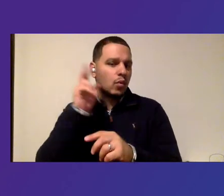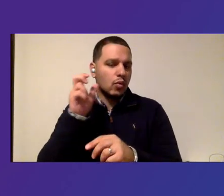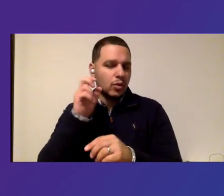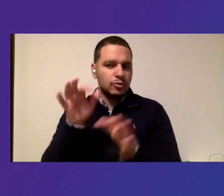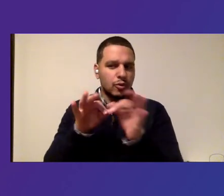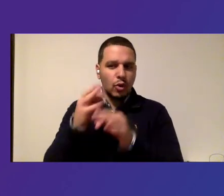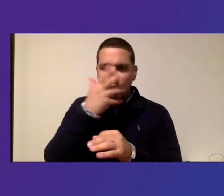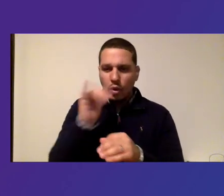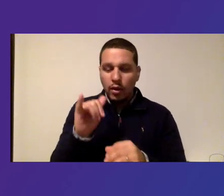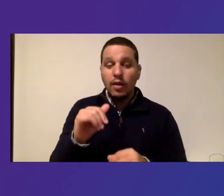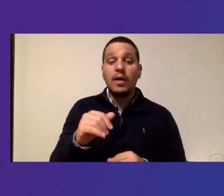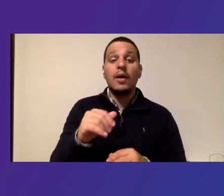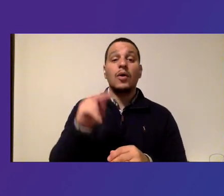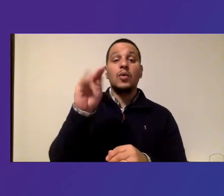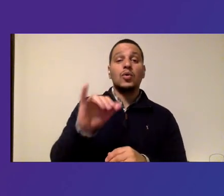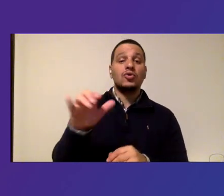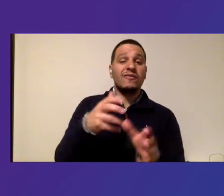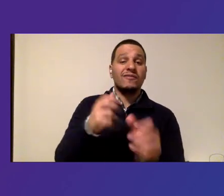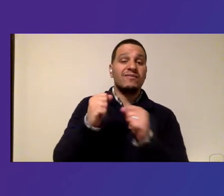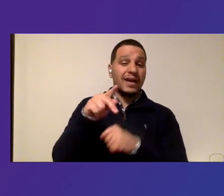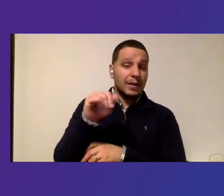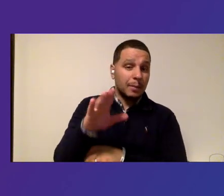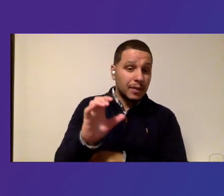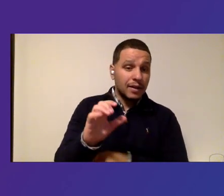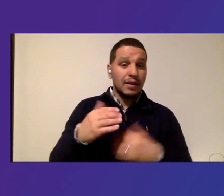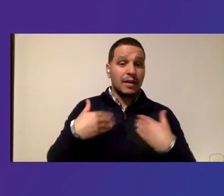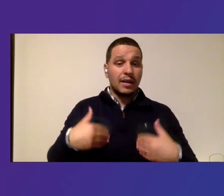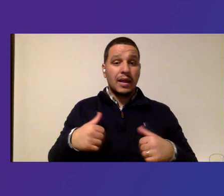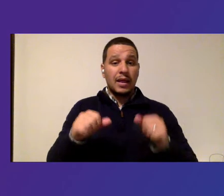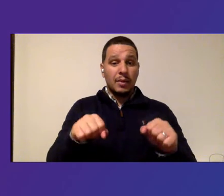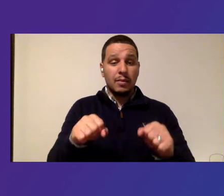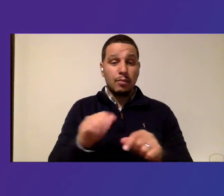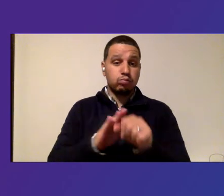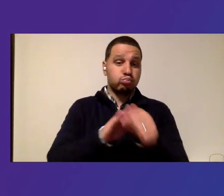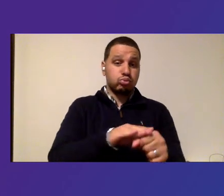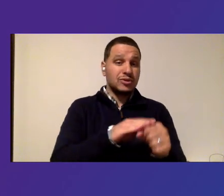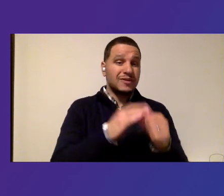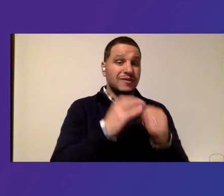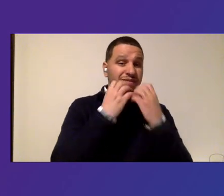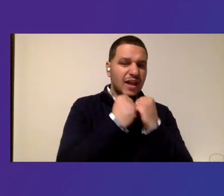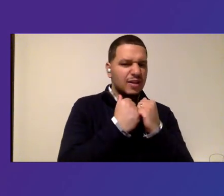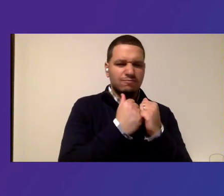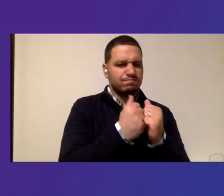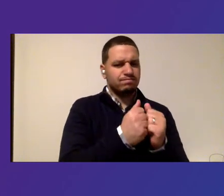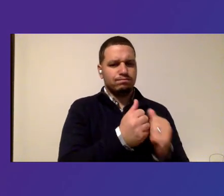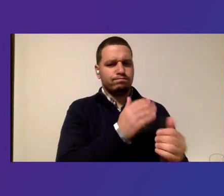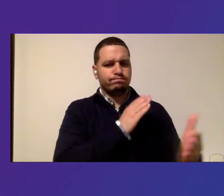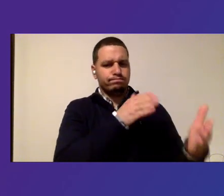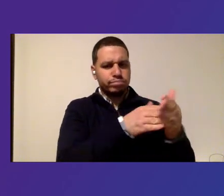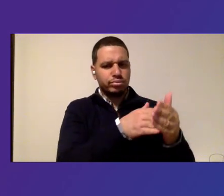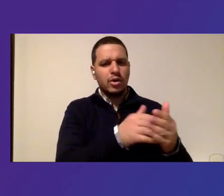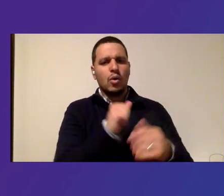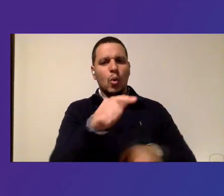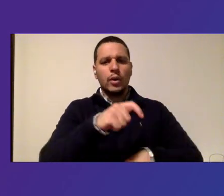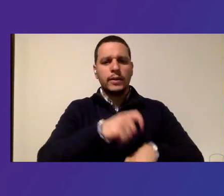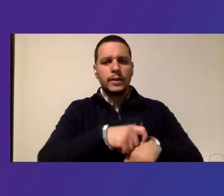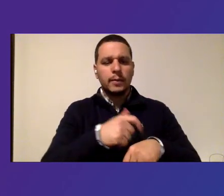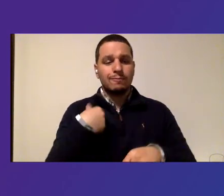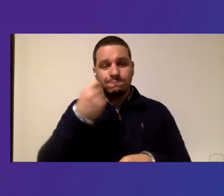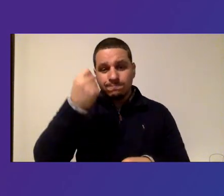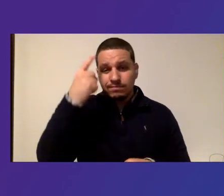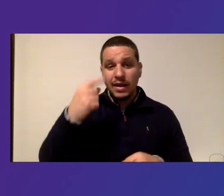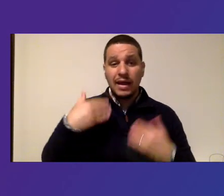City's fast pace and glorification of ableist and oppressive values must be opposed at every turn, as we understand that